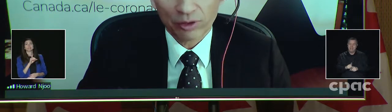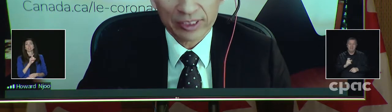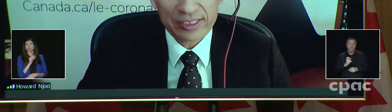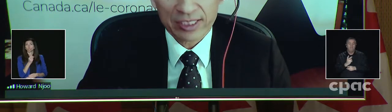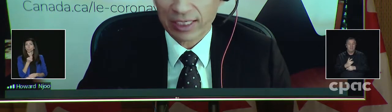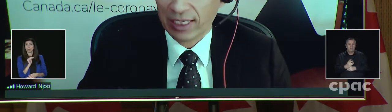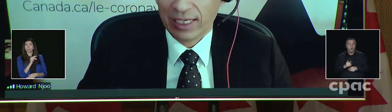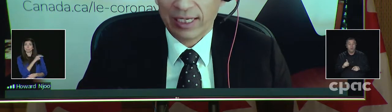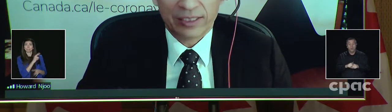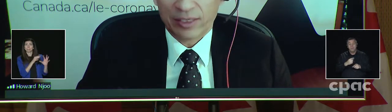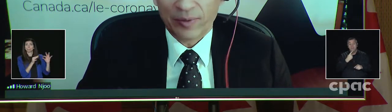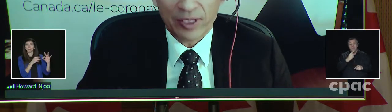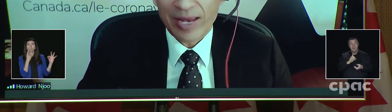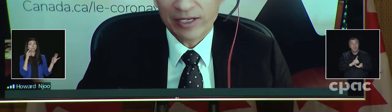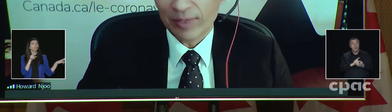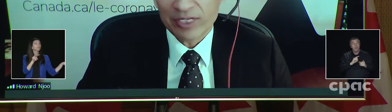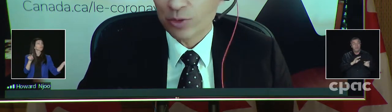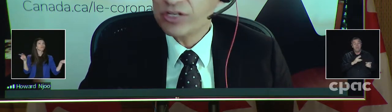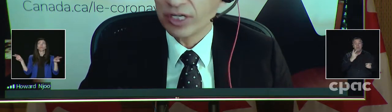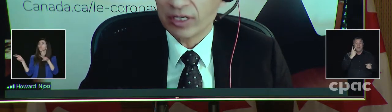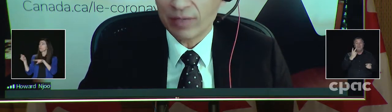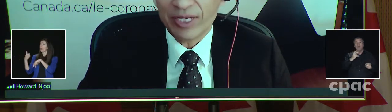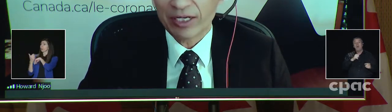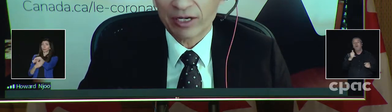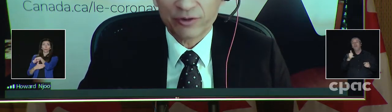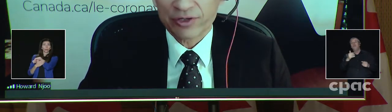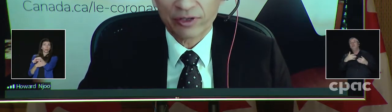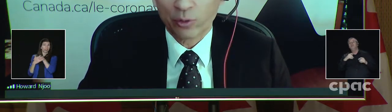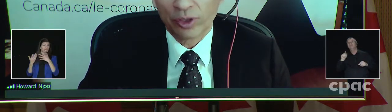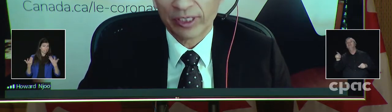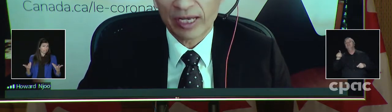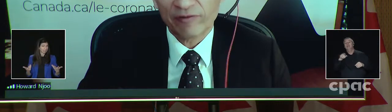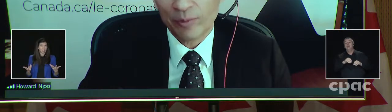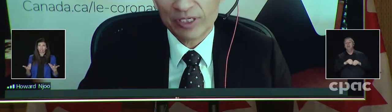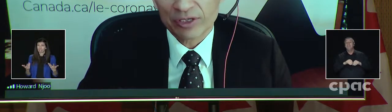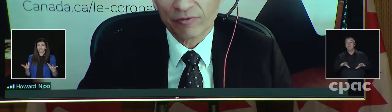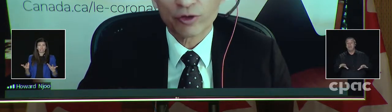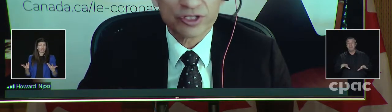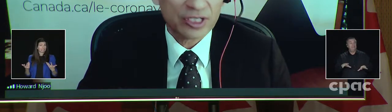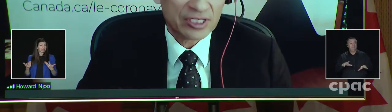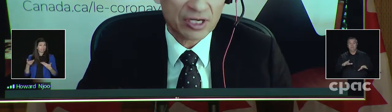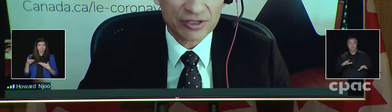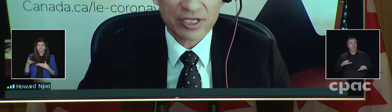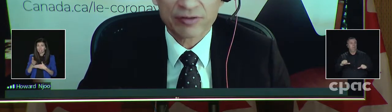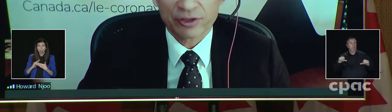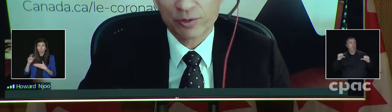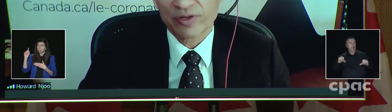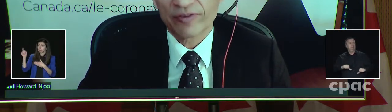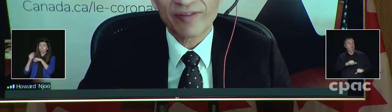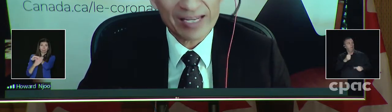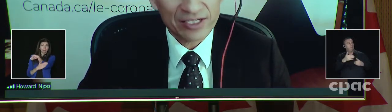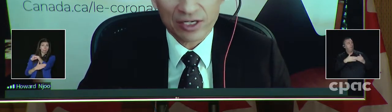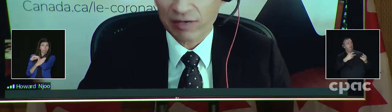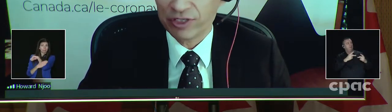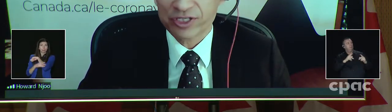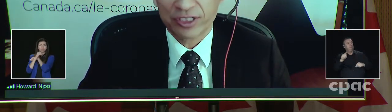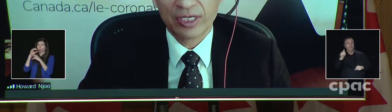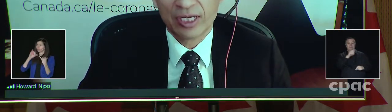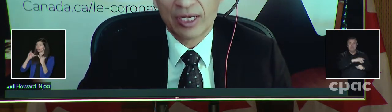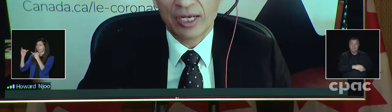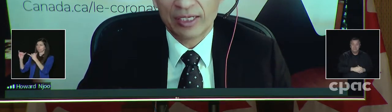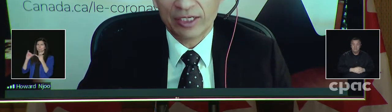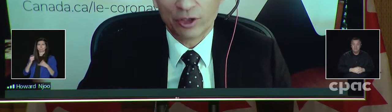the world, it's the pandemic's raging in many countries around the world that haven't been so fortunate as ourselves in terms of their vaccine coverage